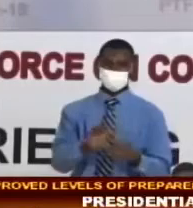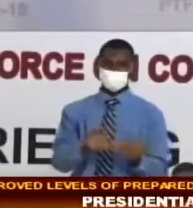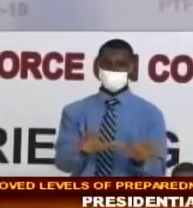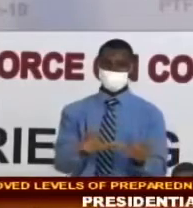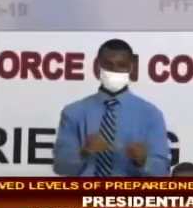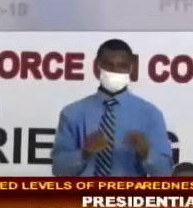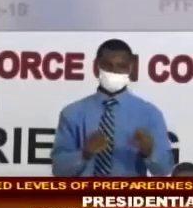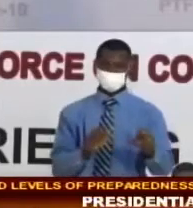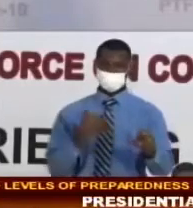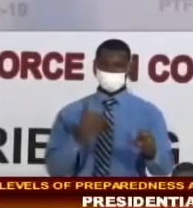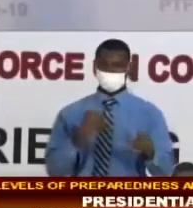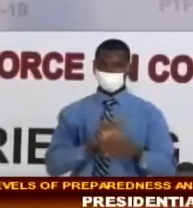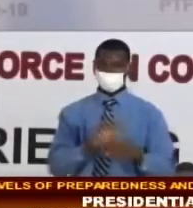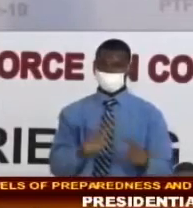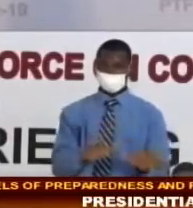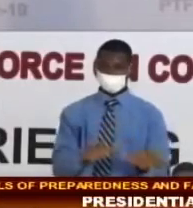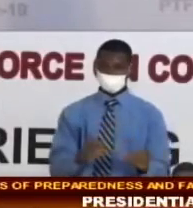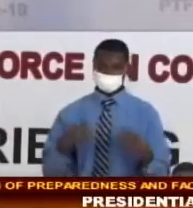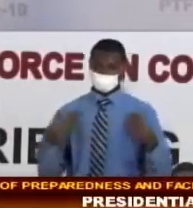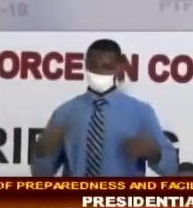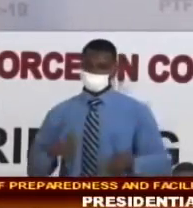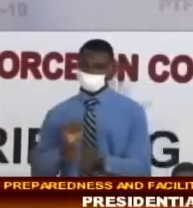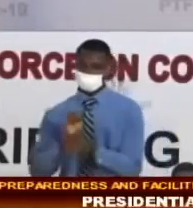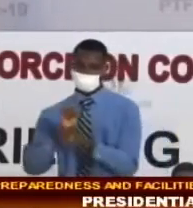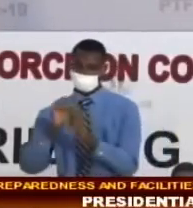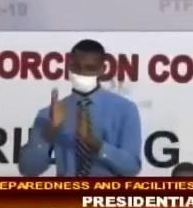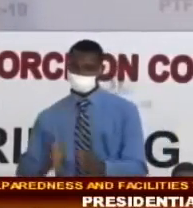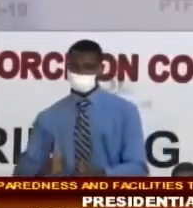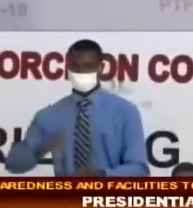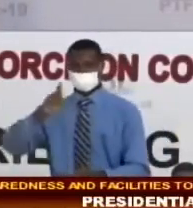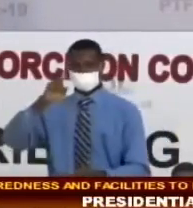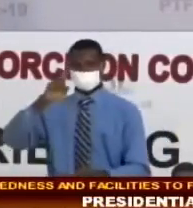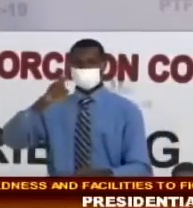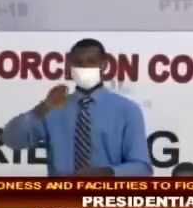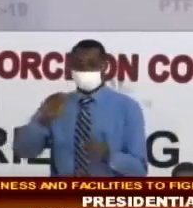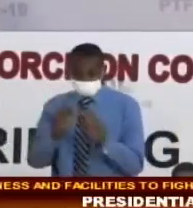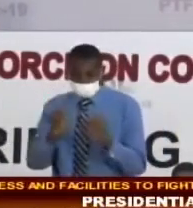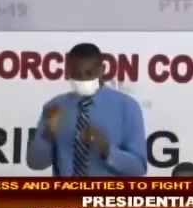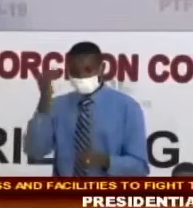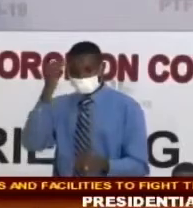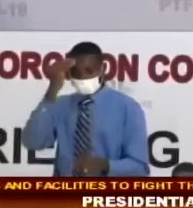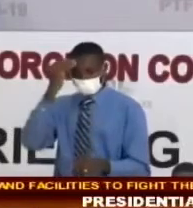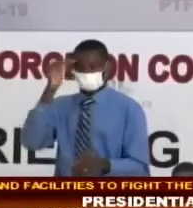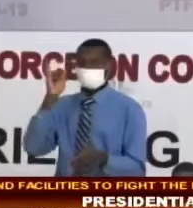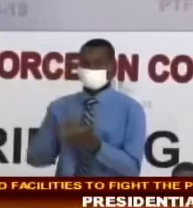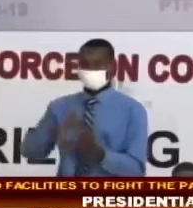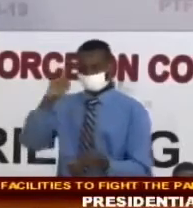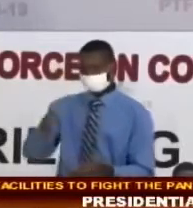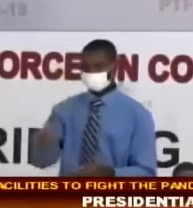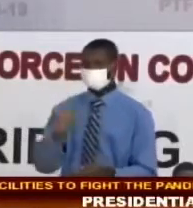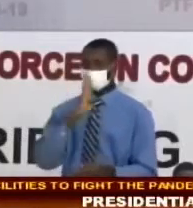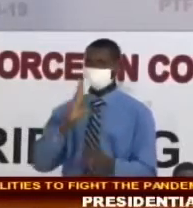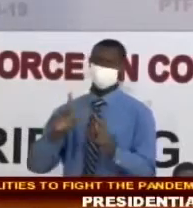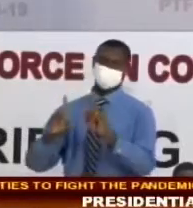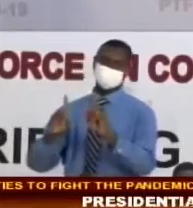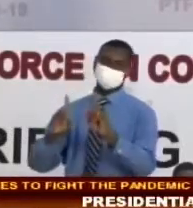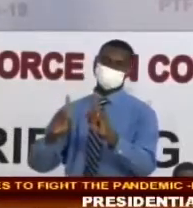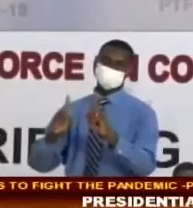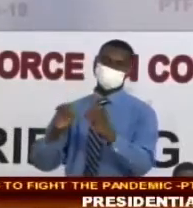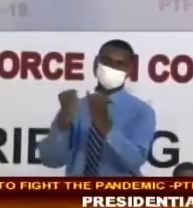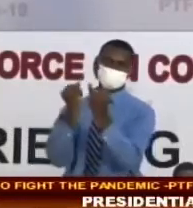positive case, that health worker naturally knows that he or she will have to go into